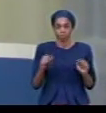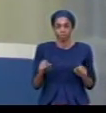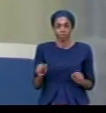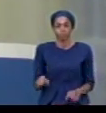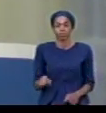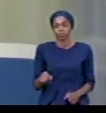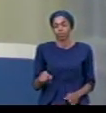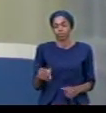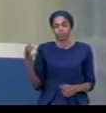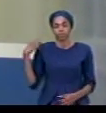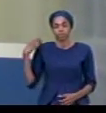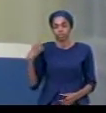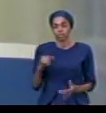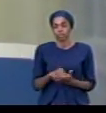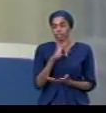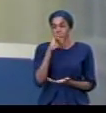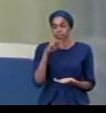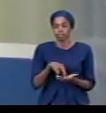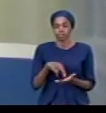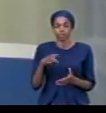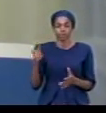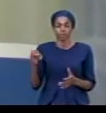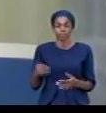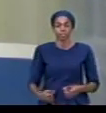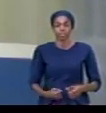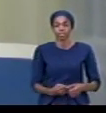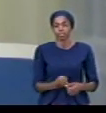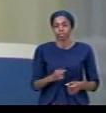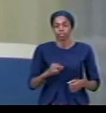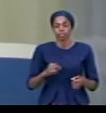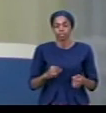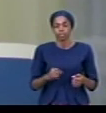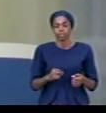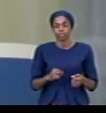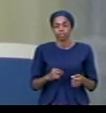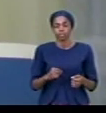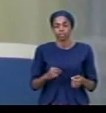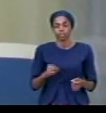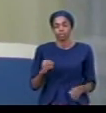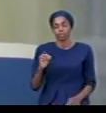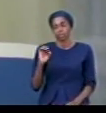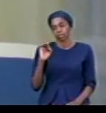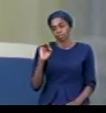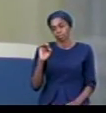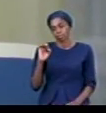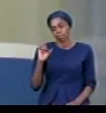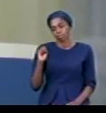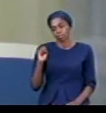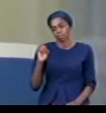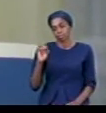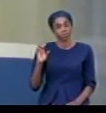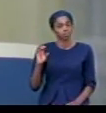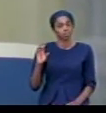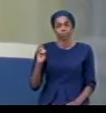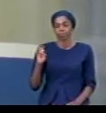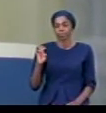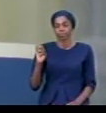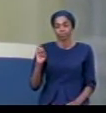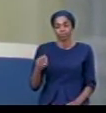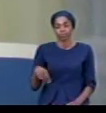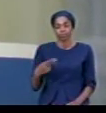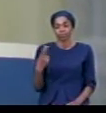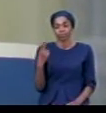by the deputy chairman of Khan, Niger State. I'm inviting him to come identify